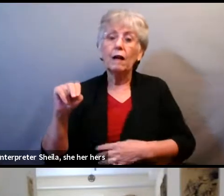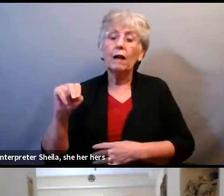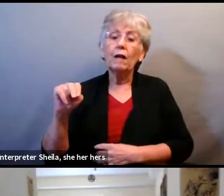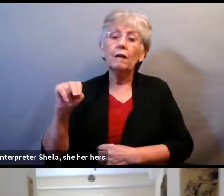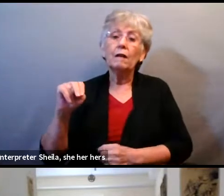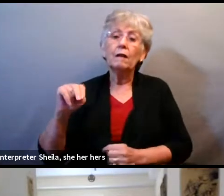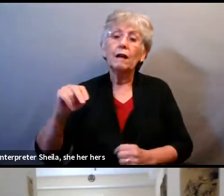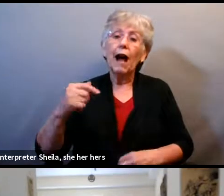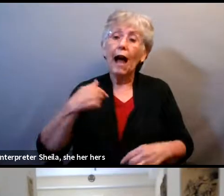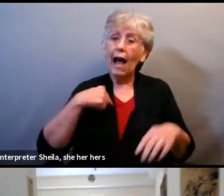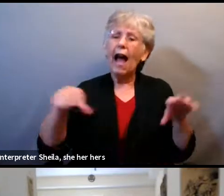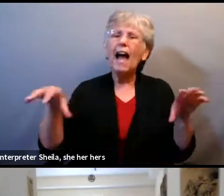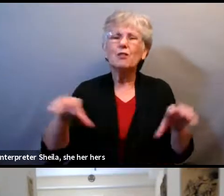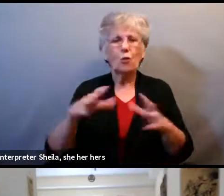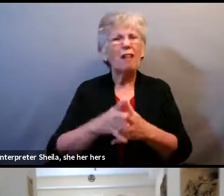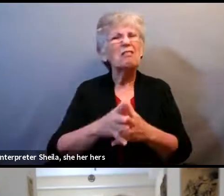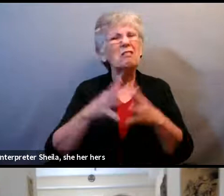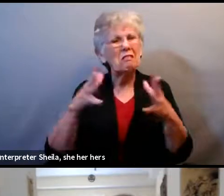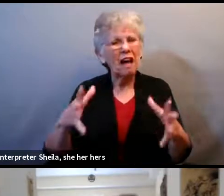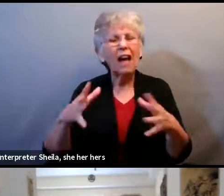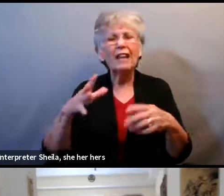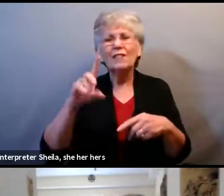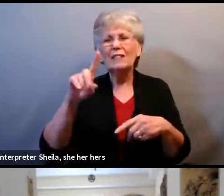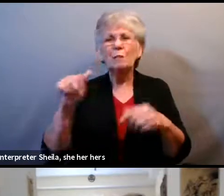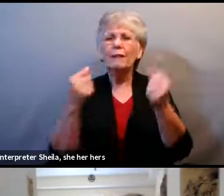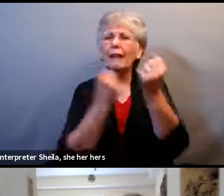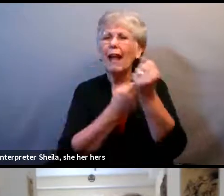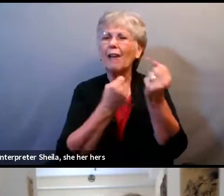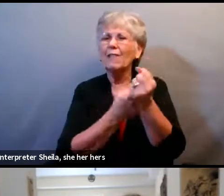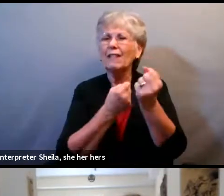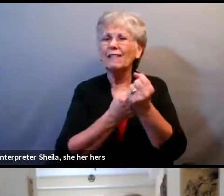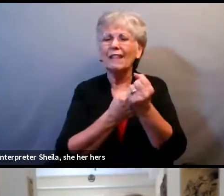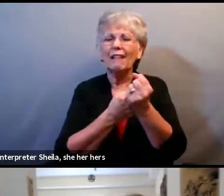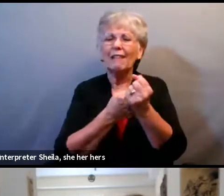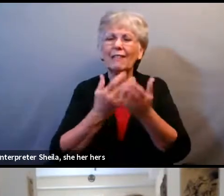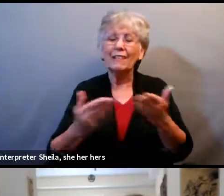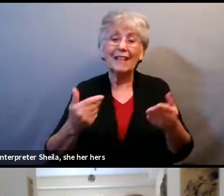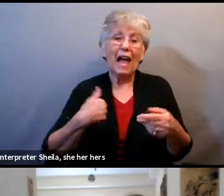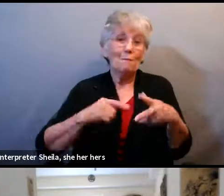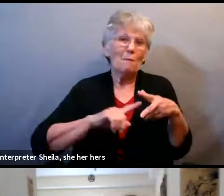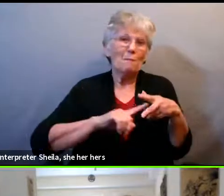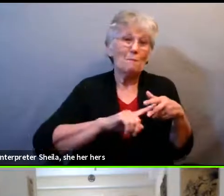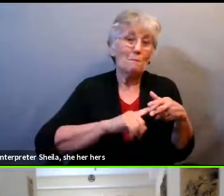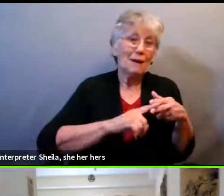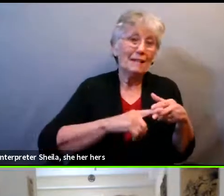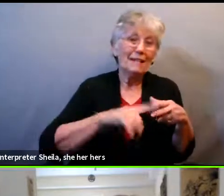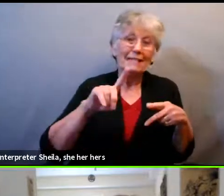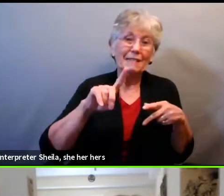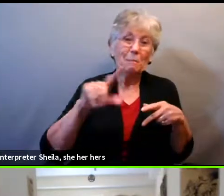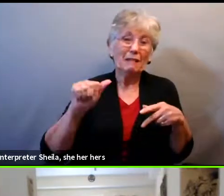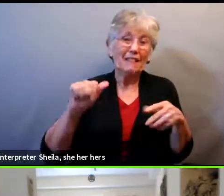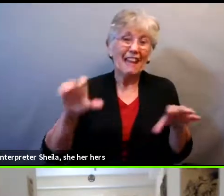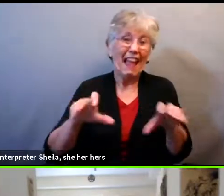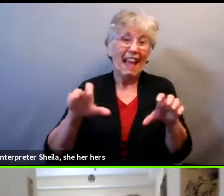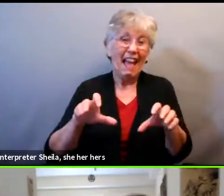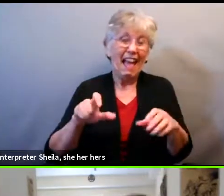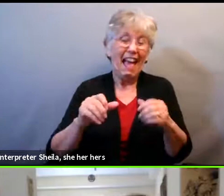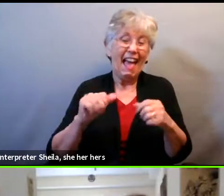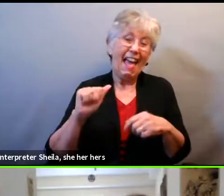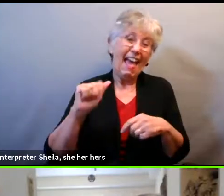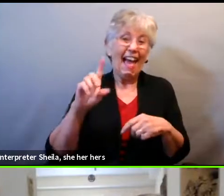do quite a bit of disability advocacy stuff, and I'm kind of like a budding disability activist, if you will. You're not budding. But you are